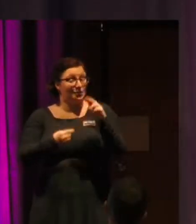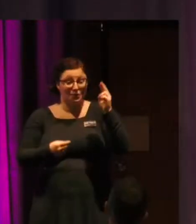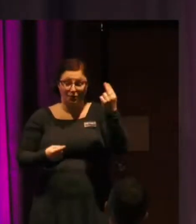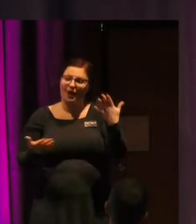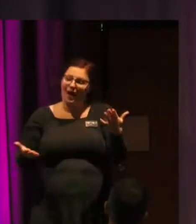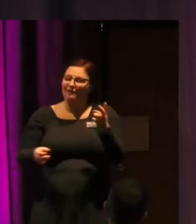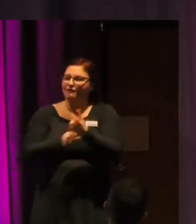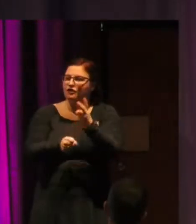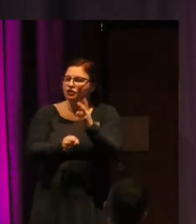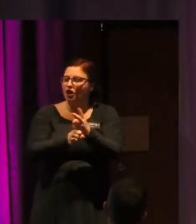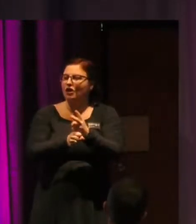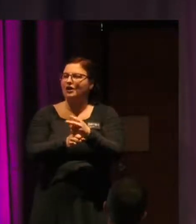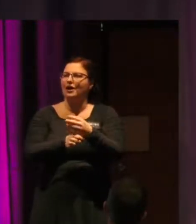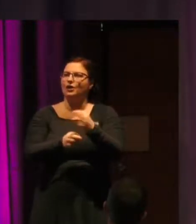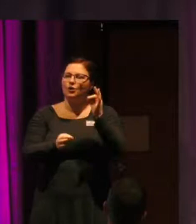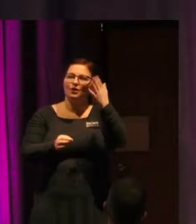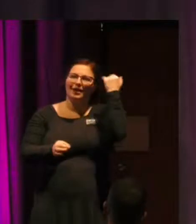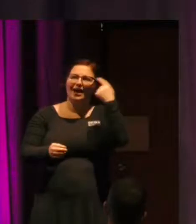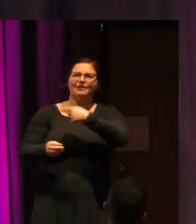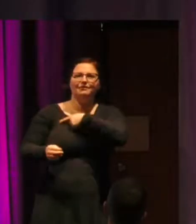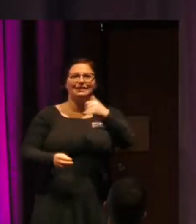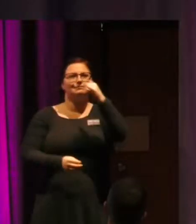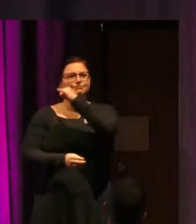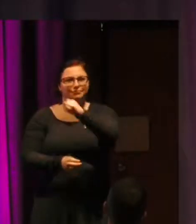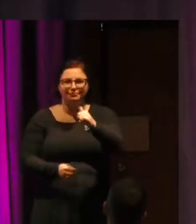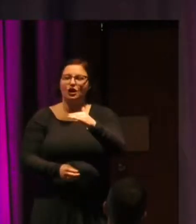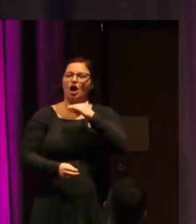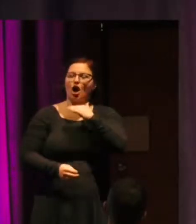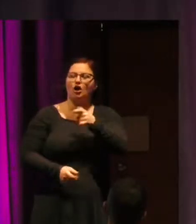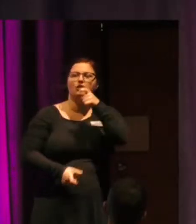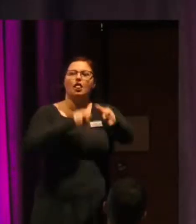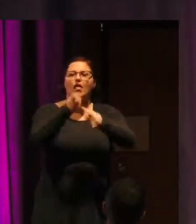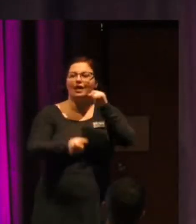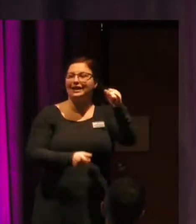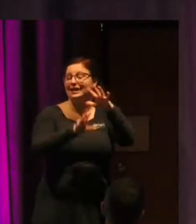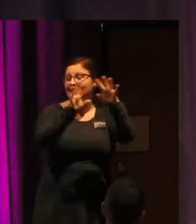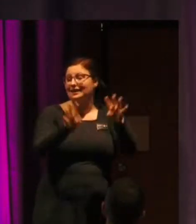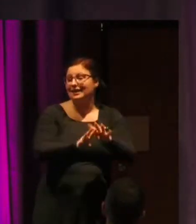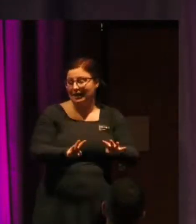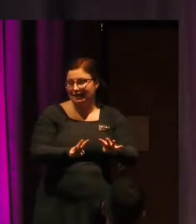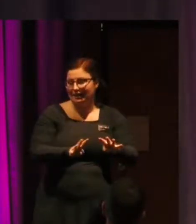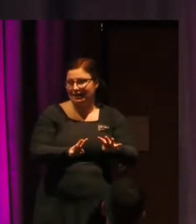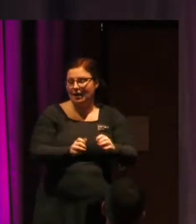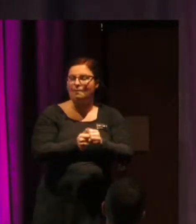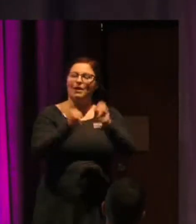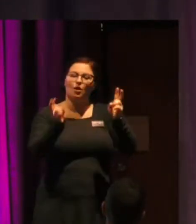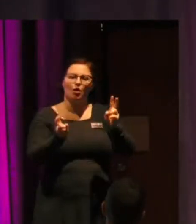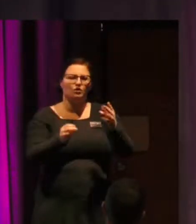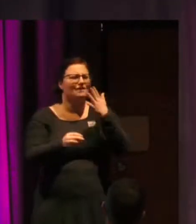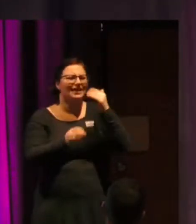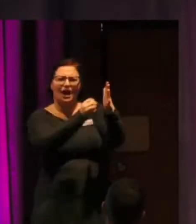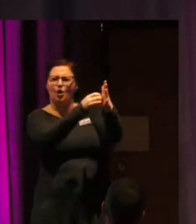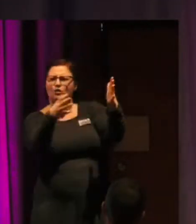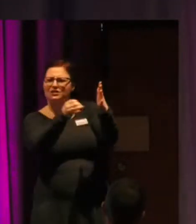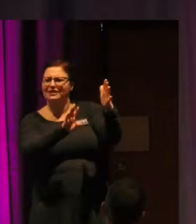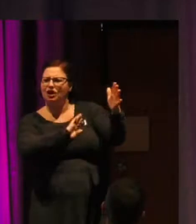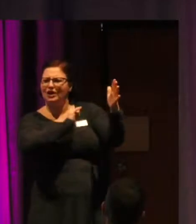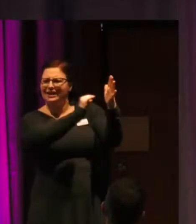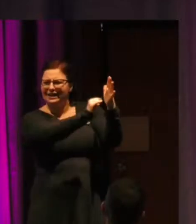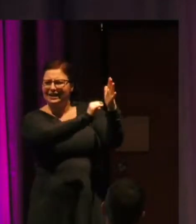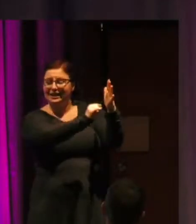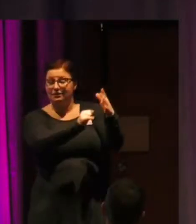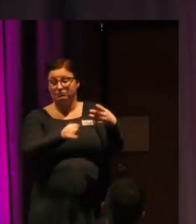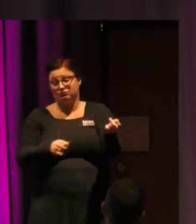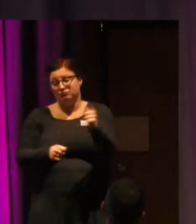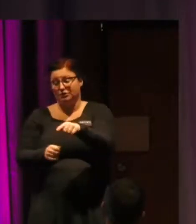can combat hate speech online, but also look at the effects of hate speech online in terms of